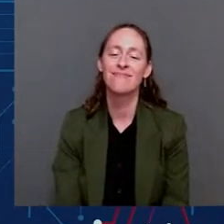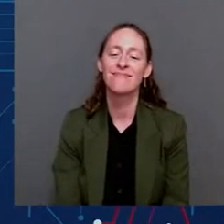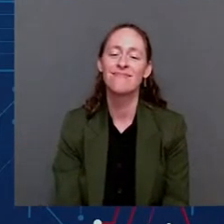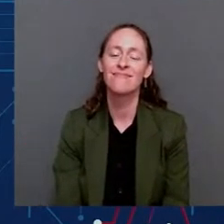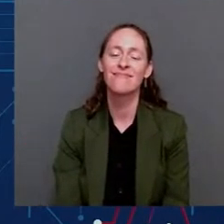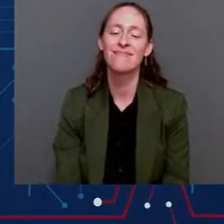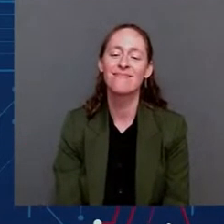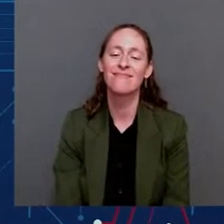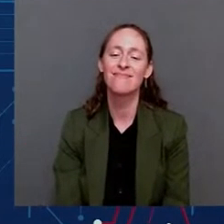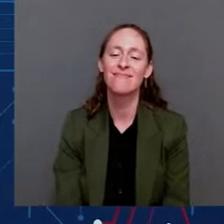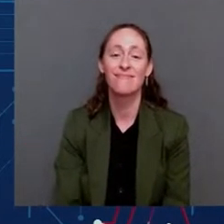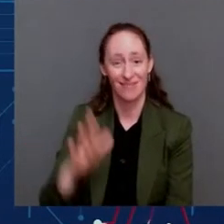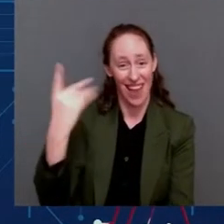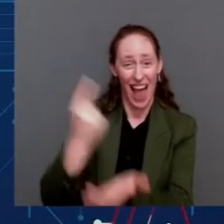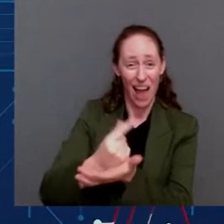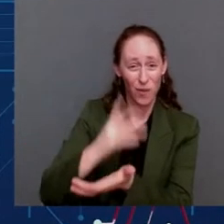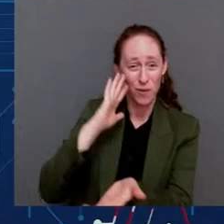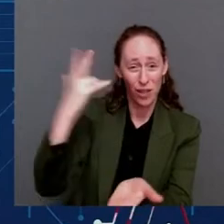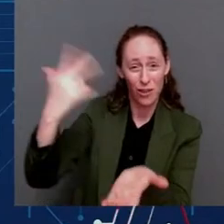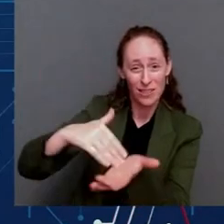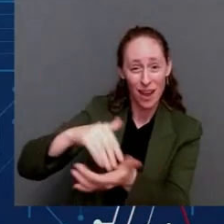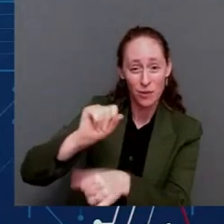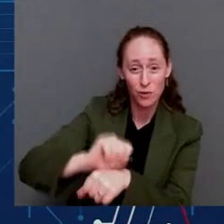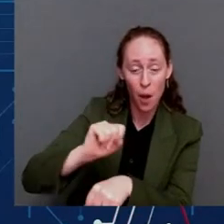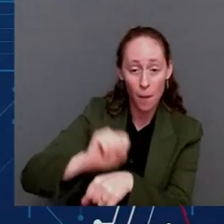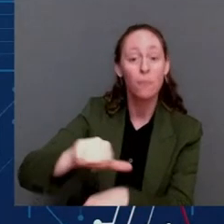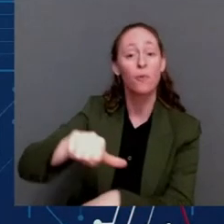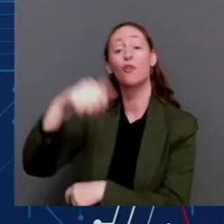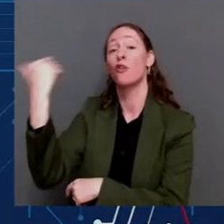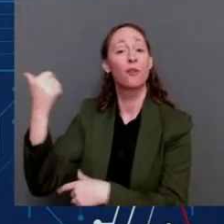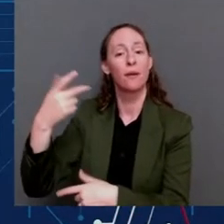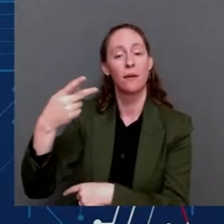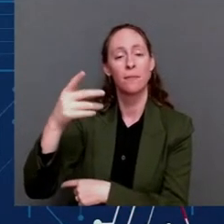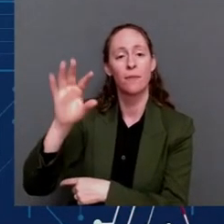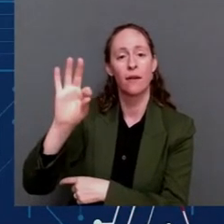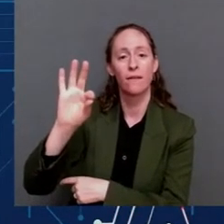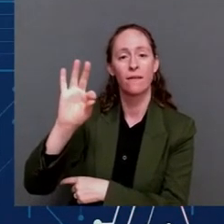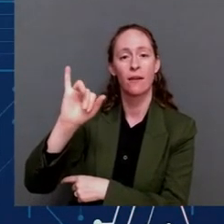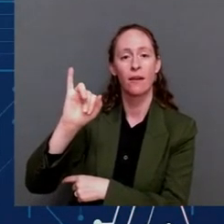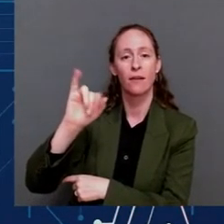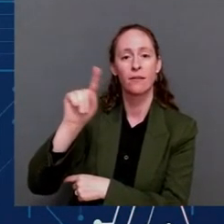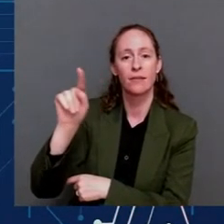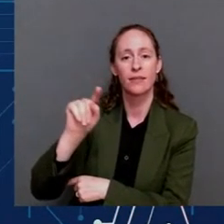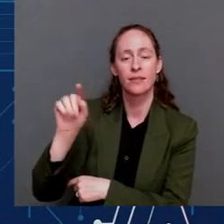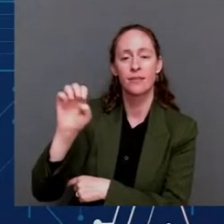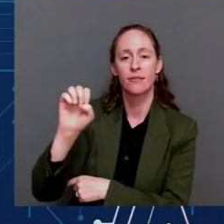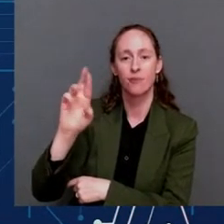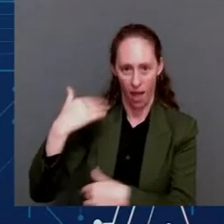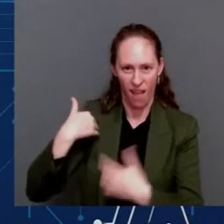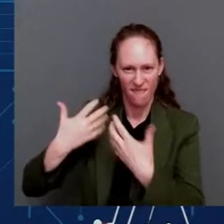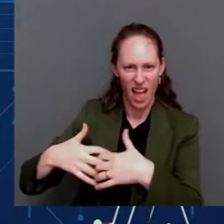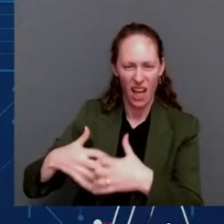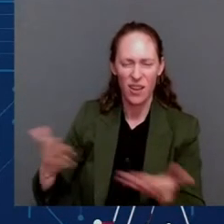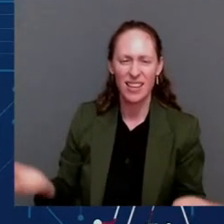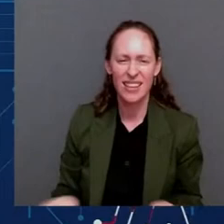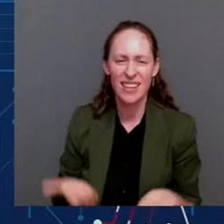their expansion of their Kalamazoo plant to manufacture a COVID treatment, creating 250 jobs. So the